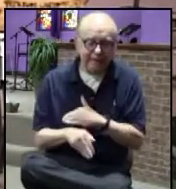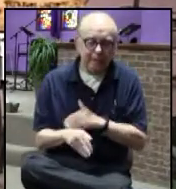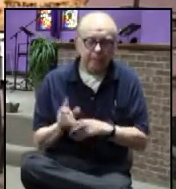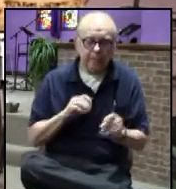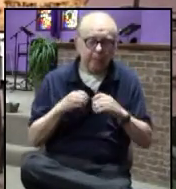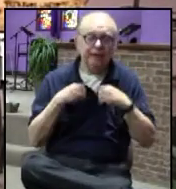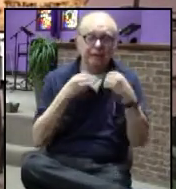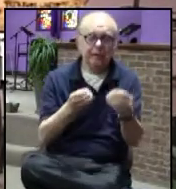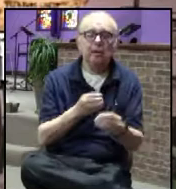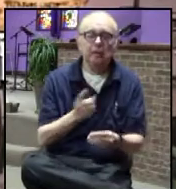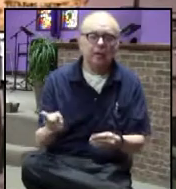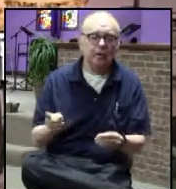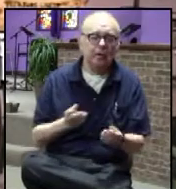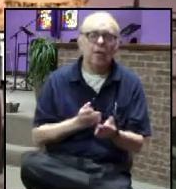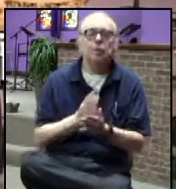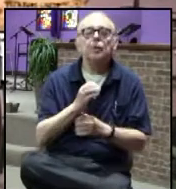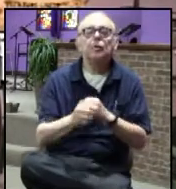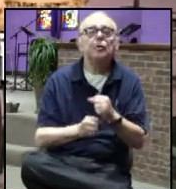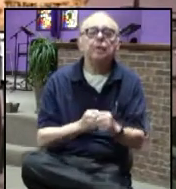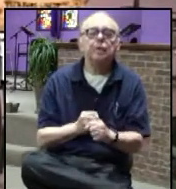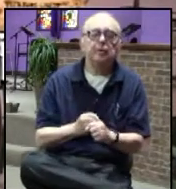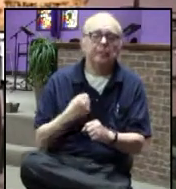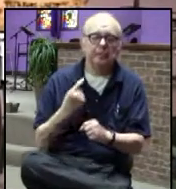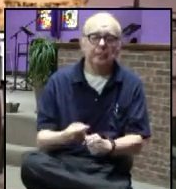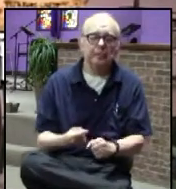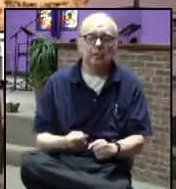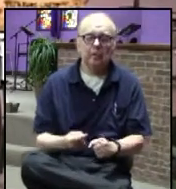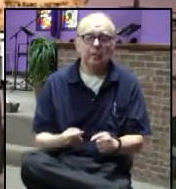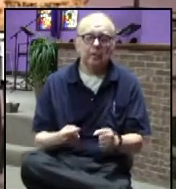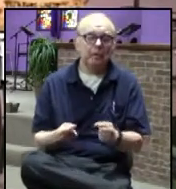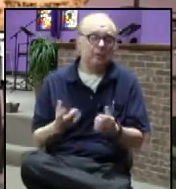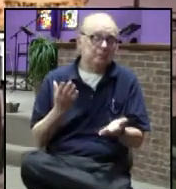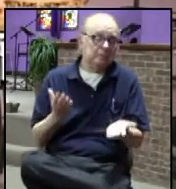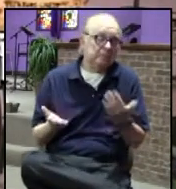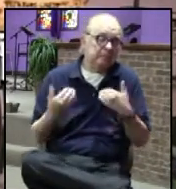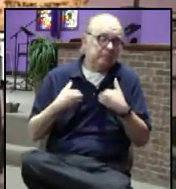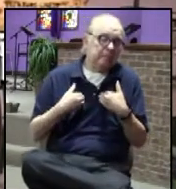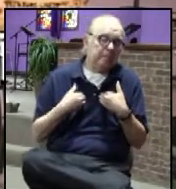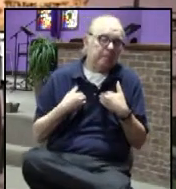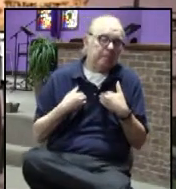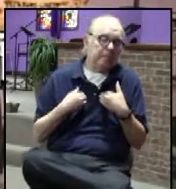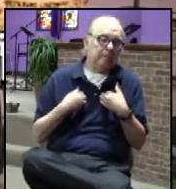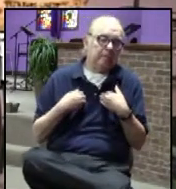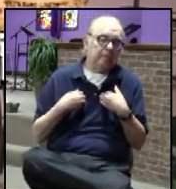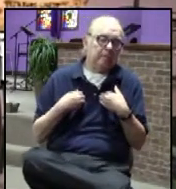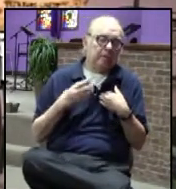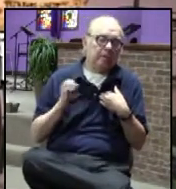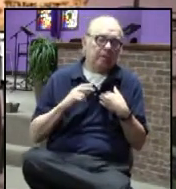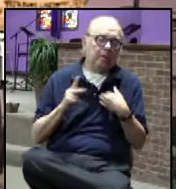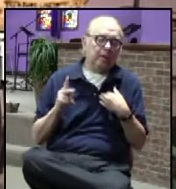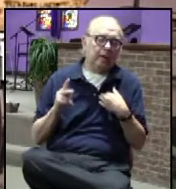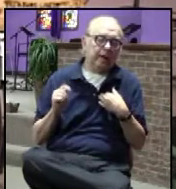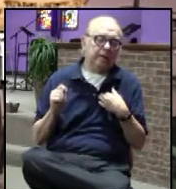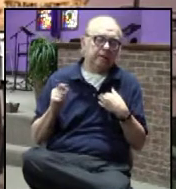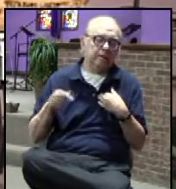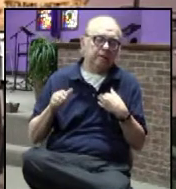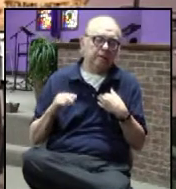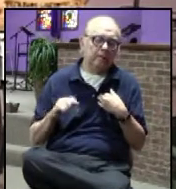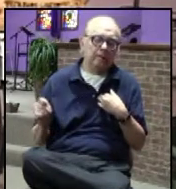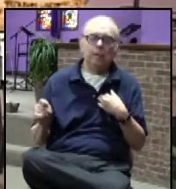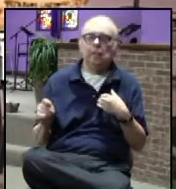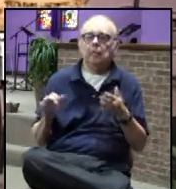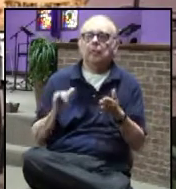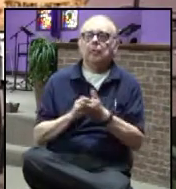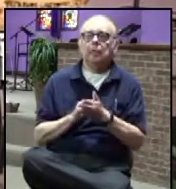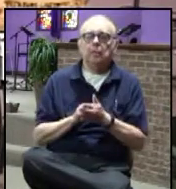had given to you over the years. It may have been a blanket or a quilt, maybe that